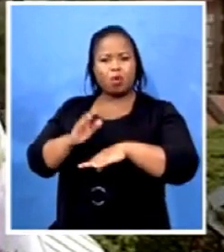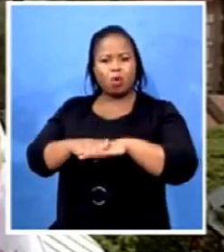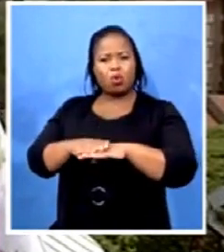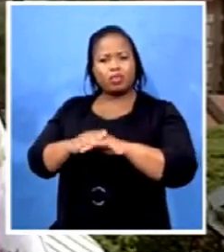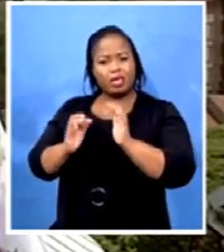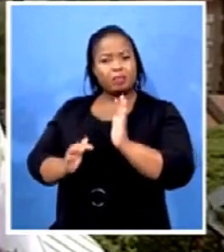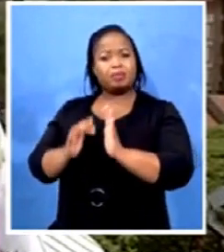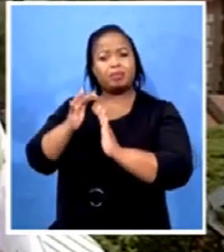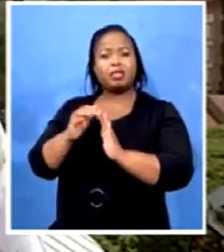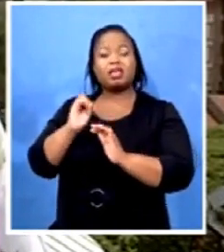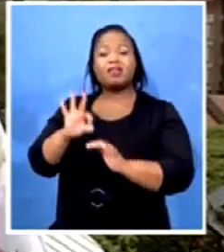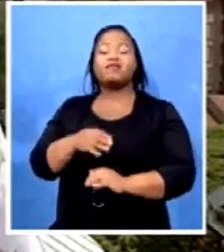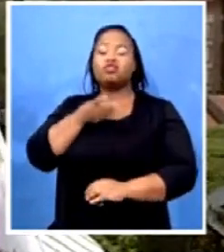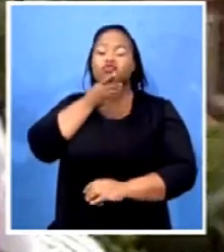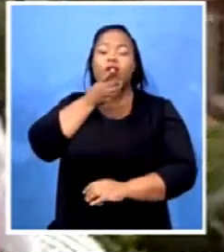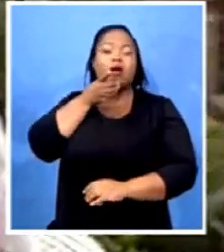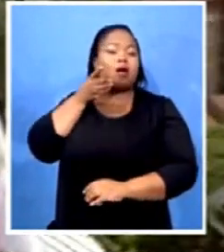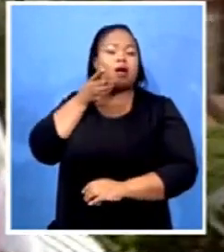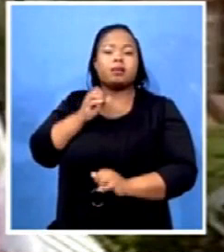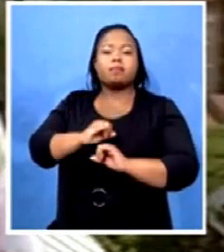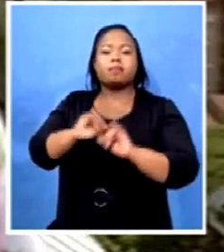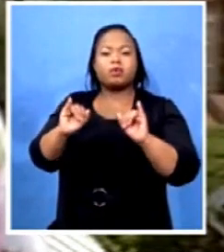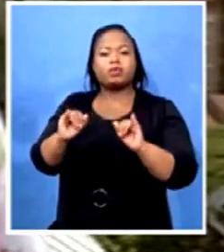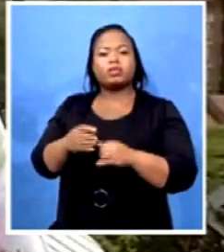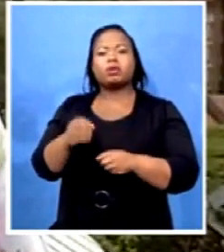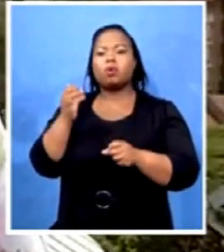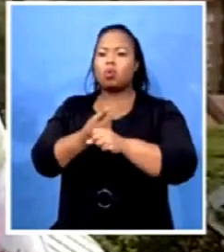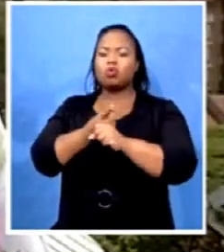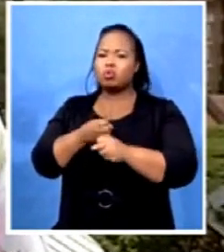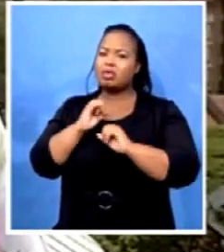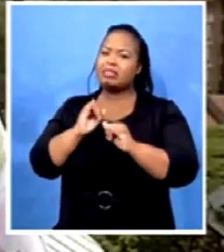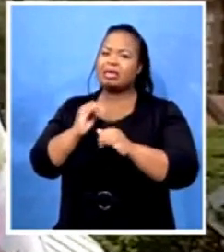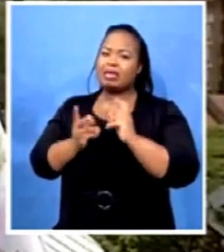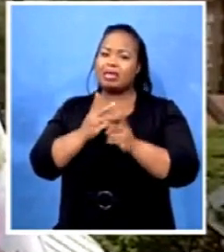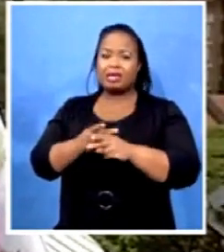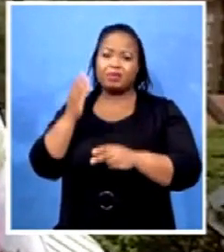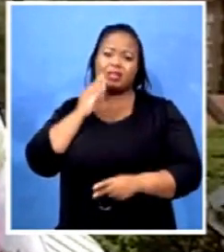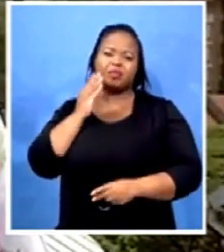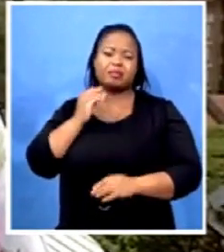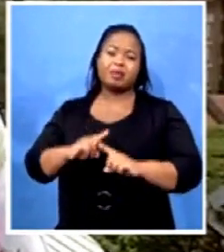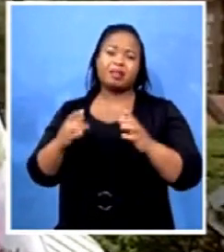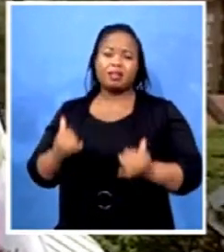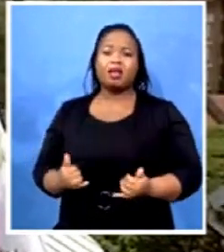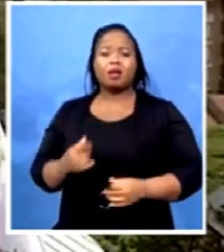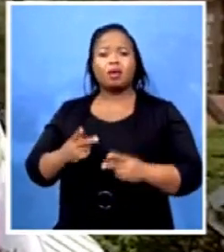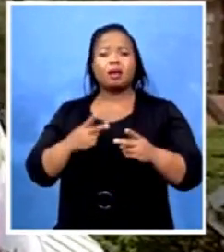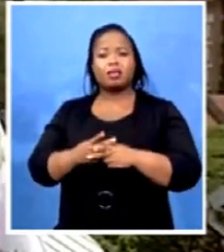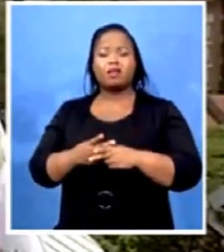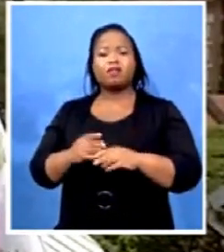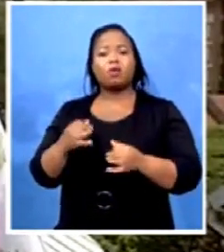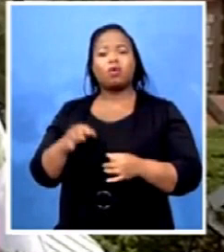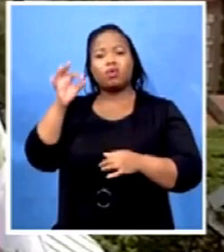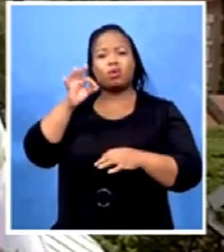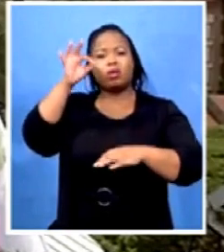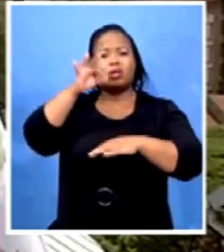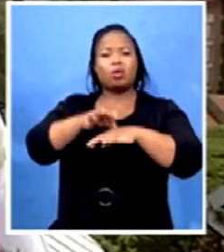part of the region very badly. We are also at this time battling locust invasion. And so scientists warning that we